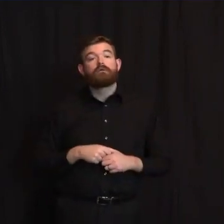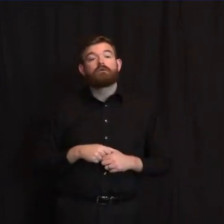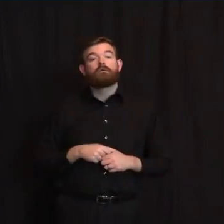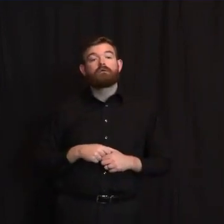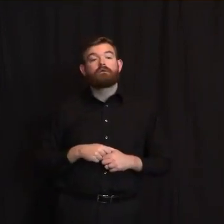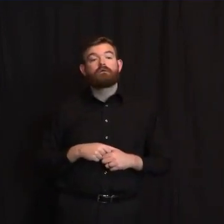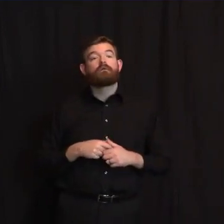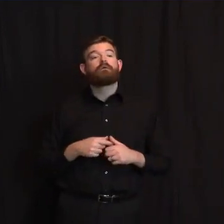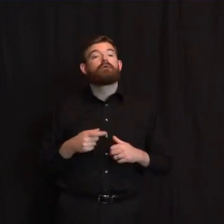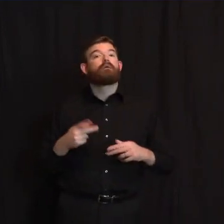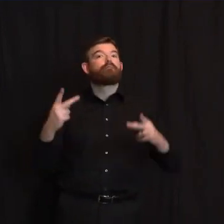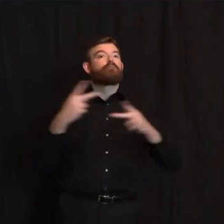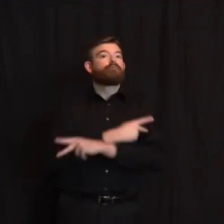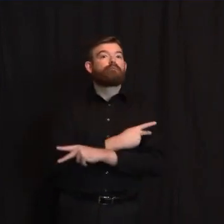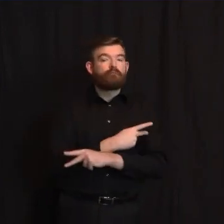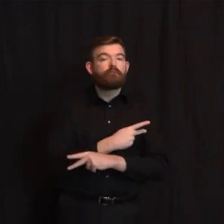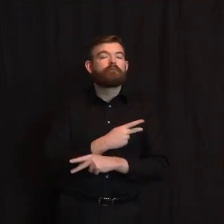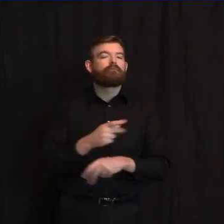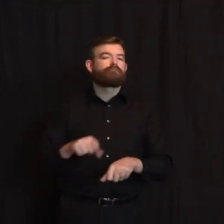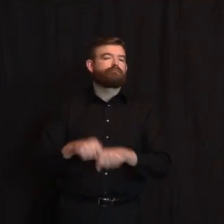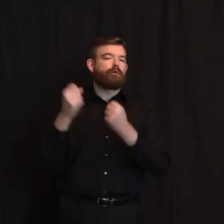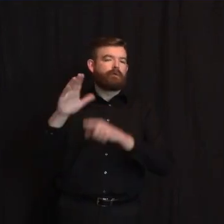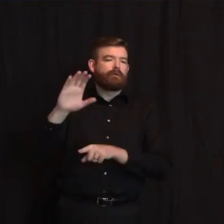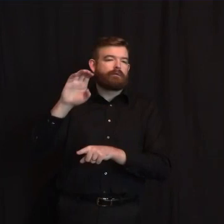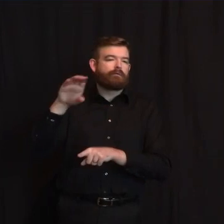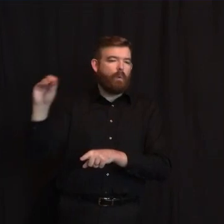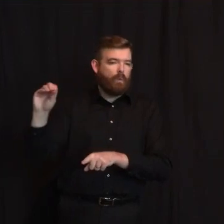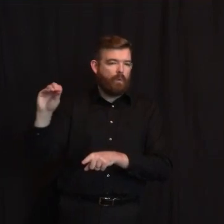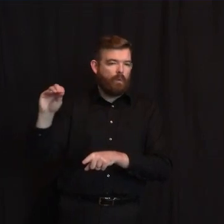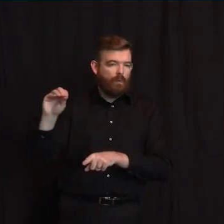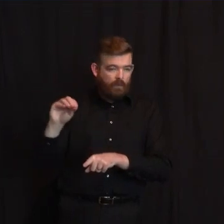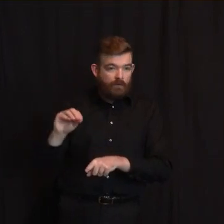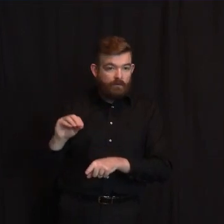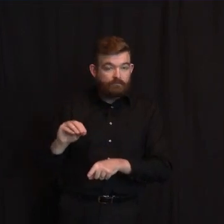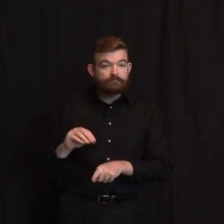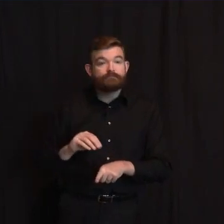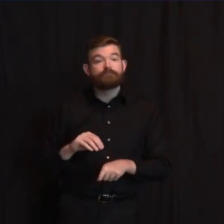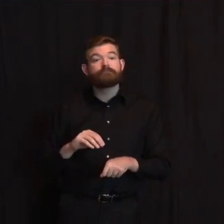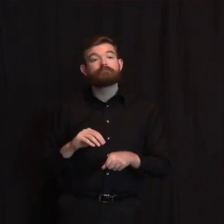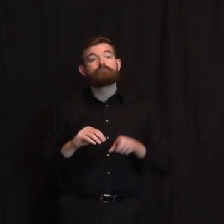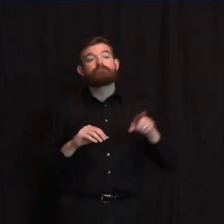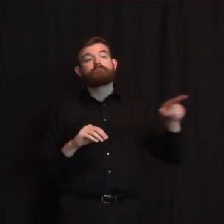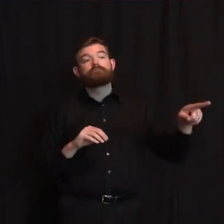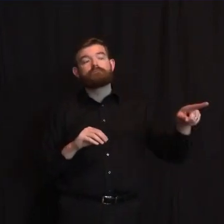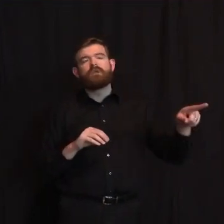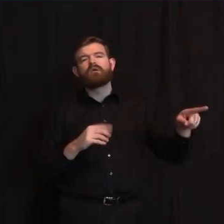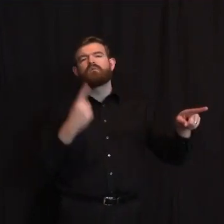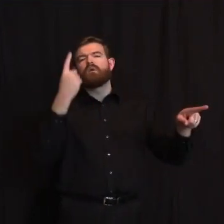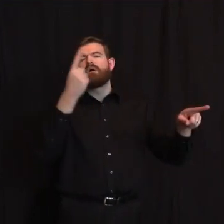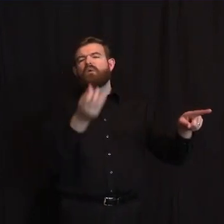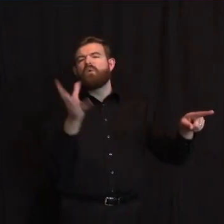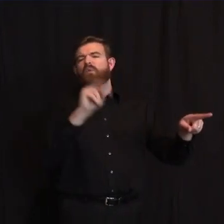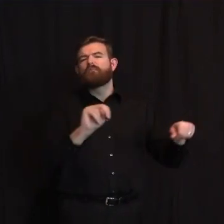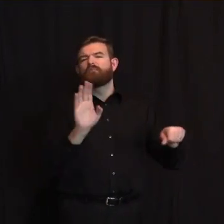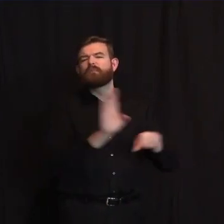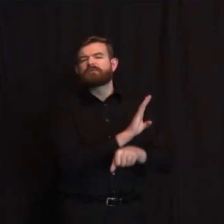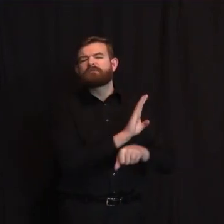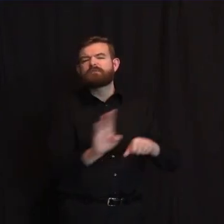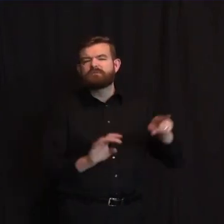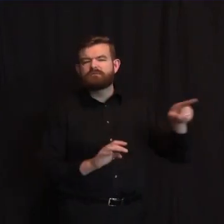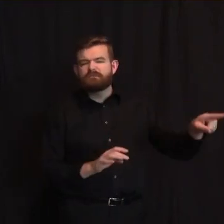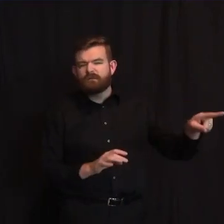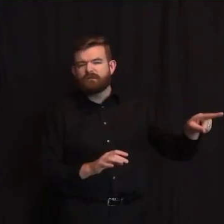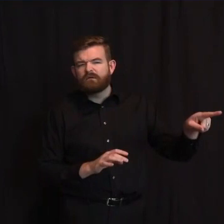order. In Raritan, a business owner was cited for having an open a vape shop. She was citing